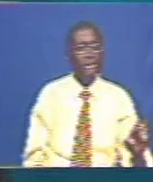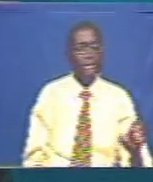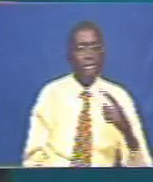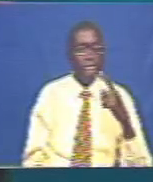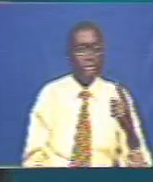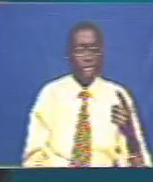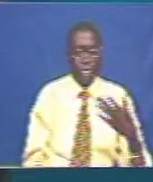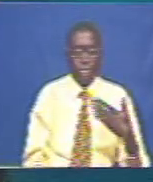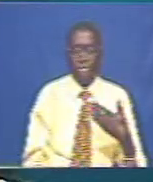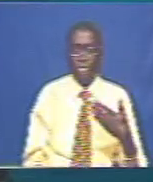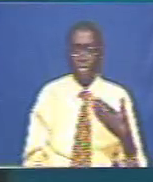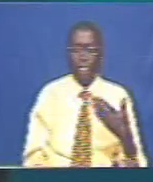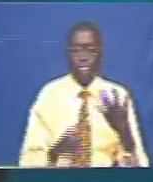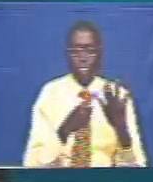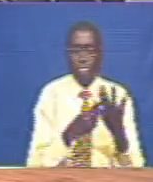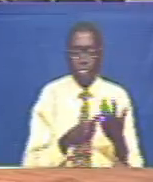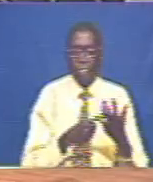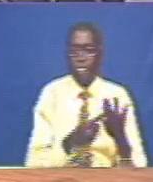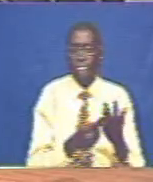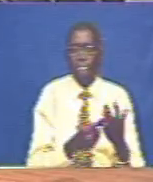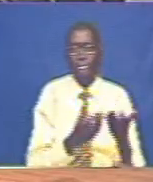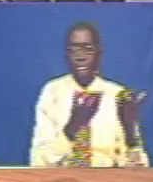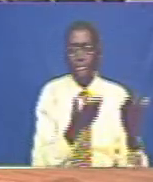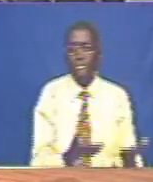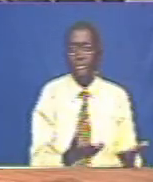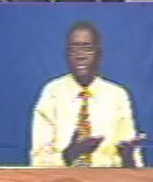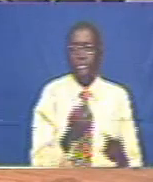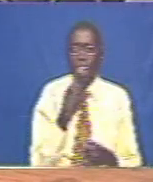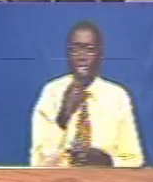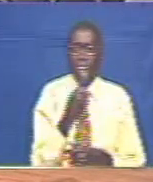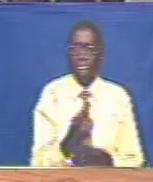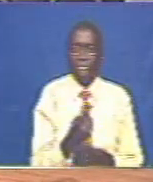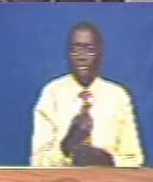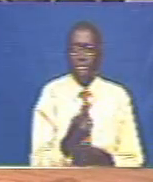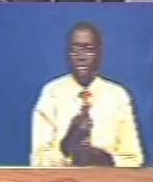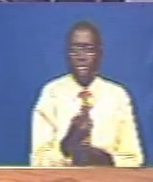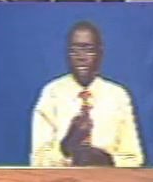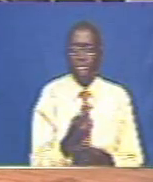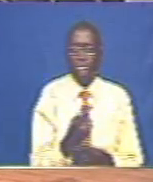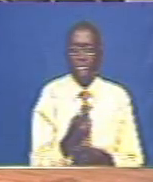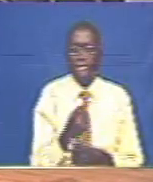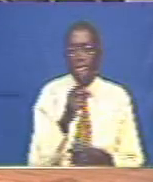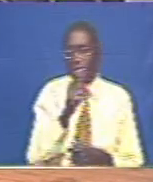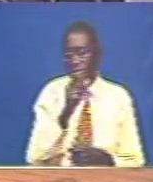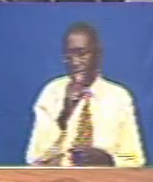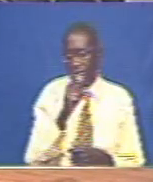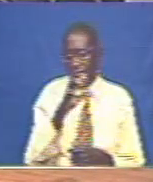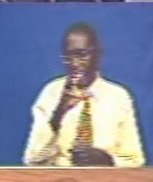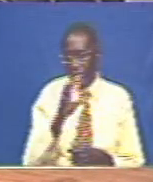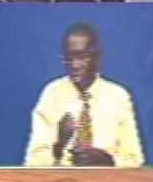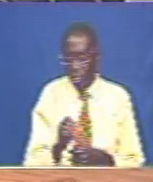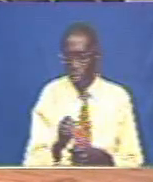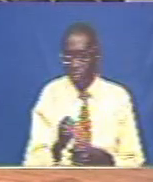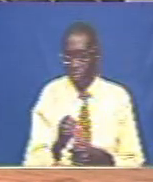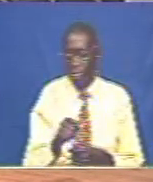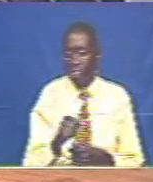talking to you, I mean, we were discussing this with you, and you were telling me that, you know, CEO-KUSCCOs, or the CEO-KUSCCO movement in this